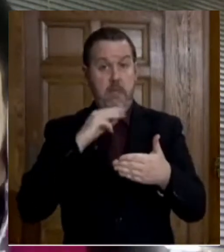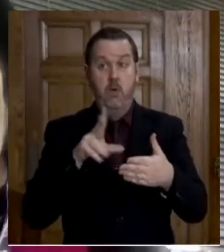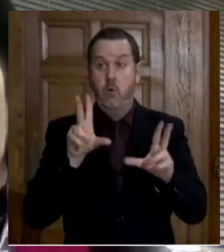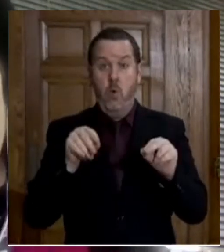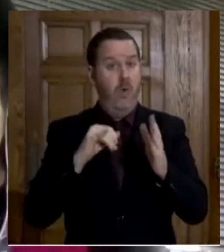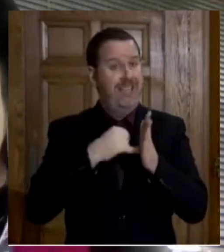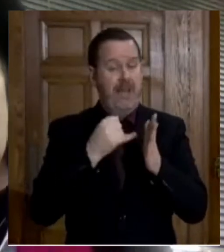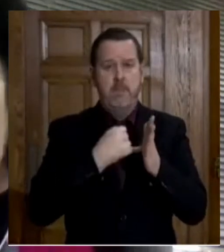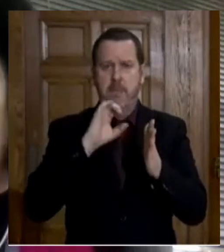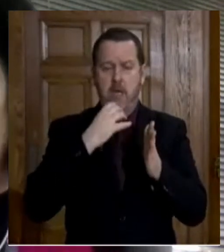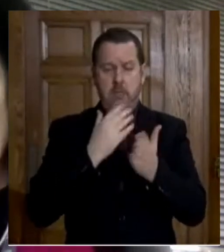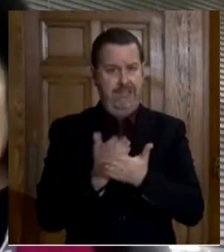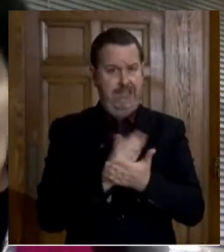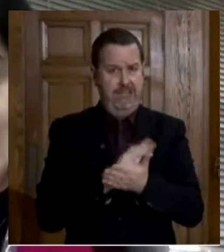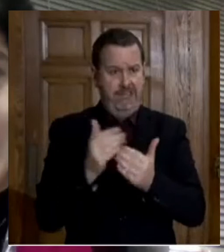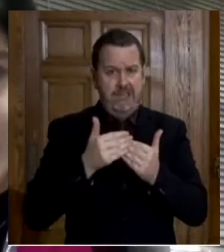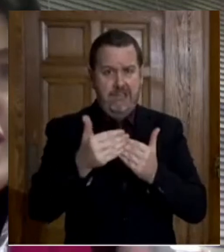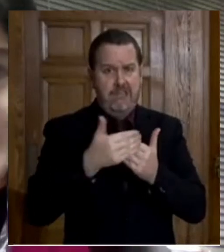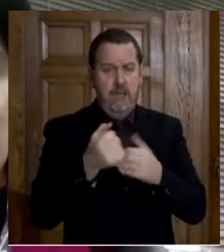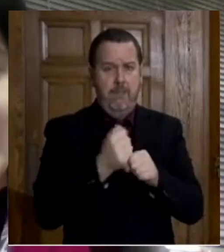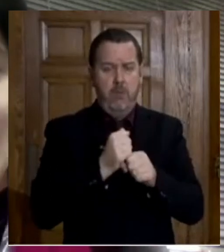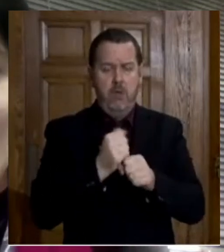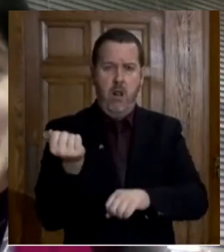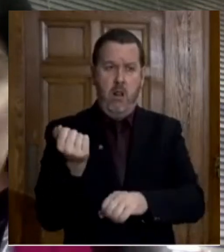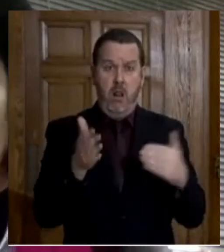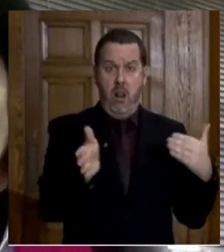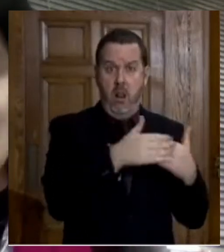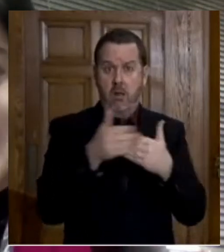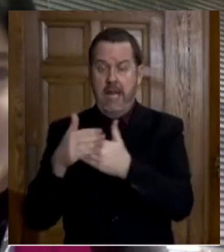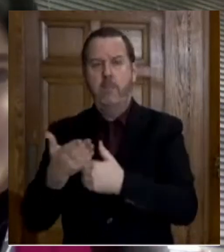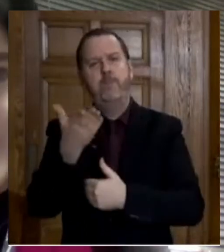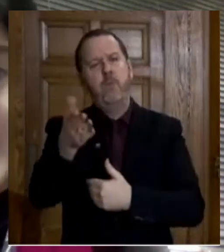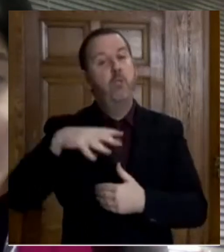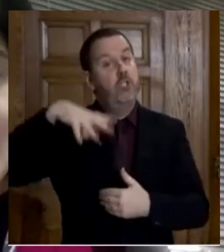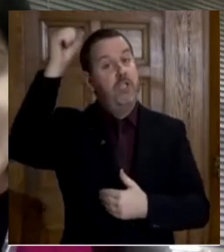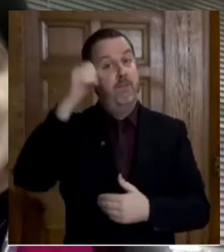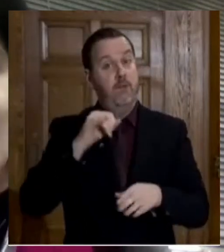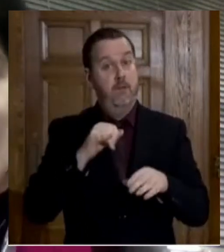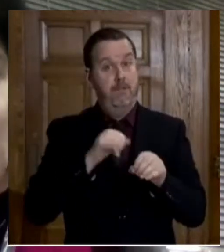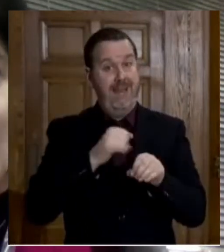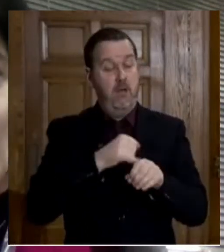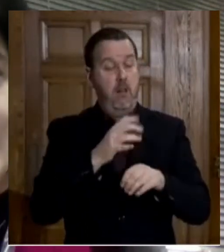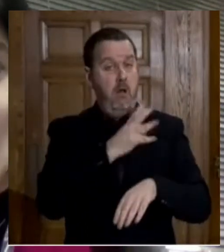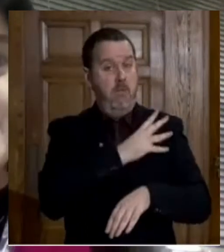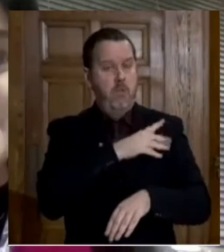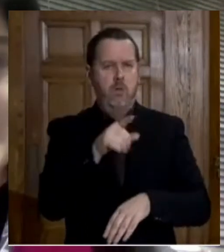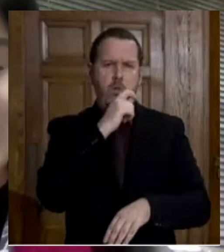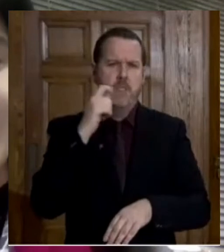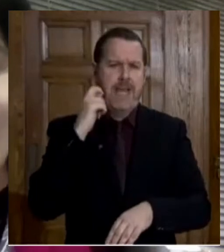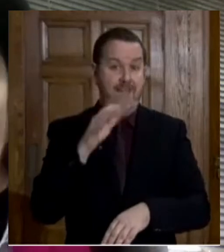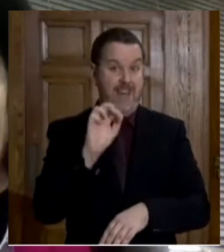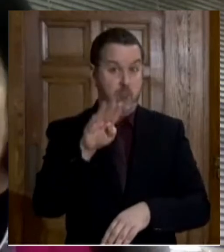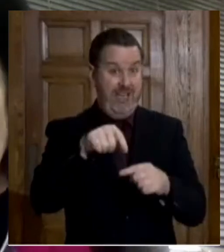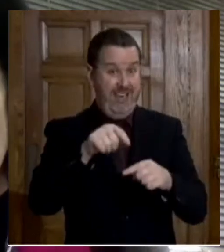because of ongoing uncertainty about the lockdown. Chief Medical Officer, you warned yourself that easing restrictions in February was